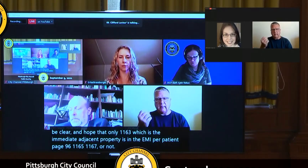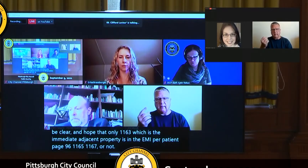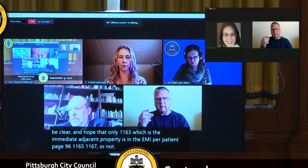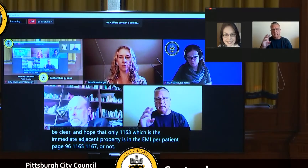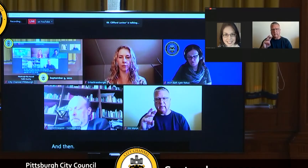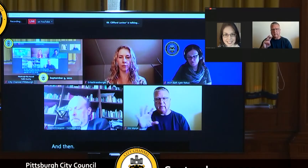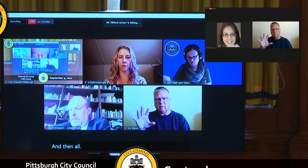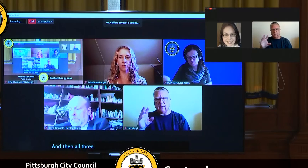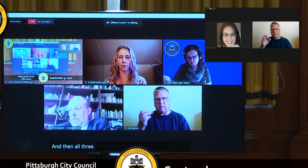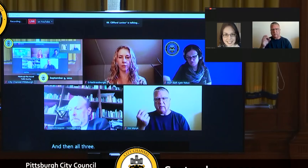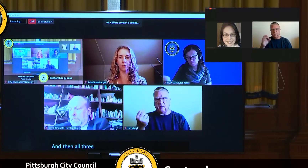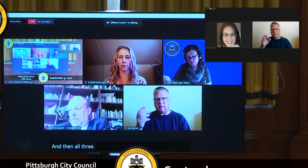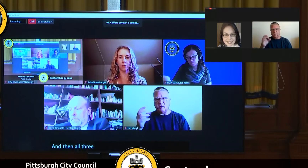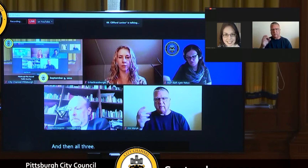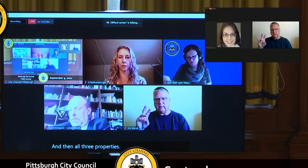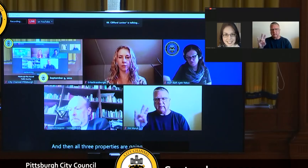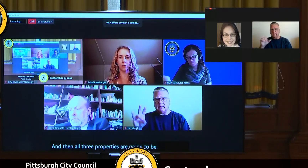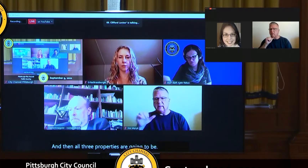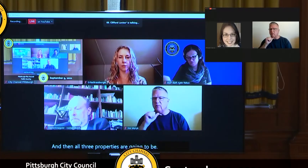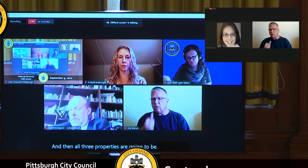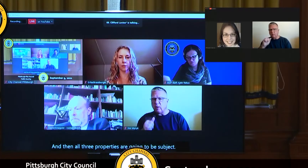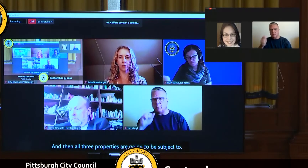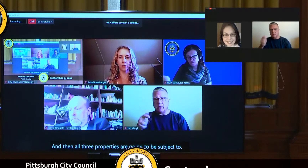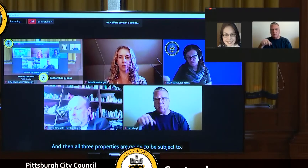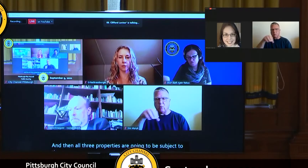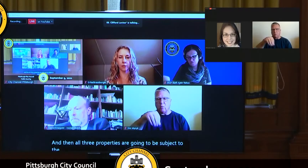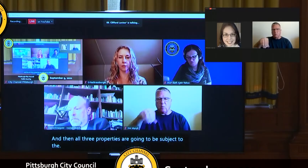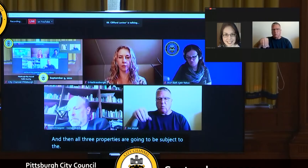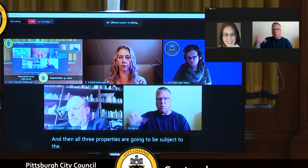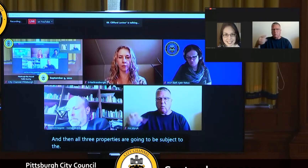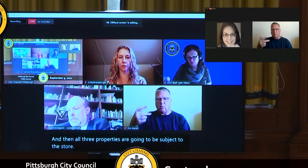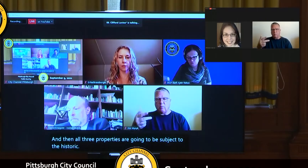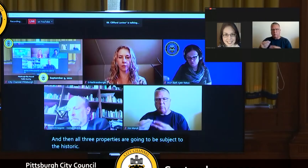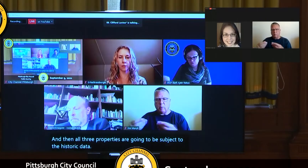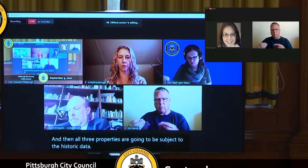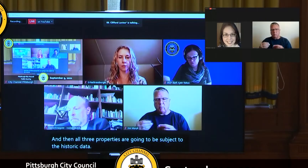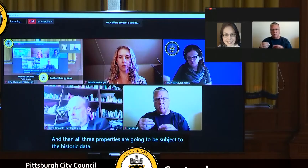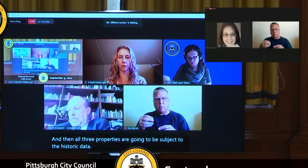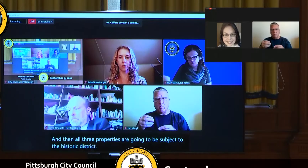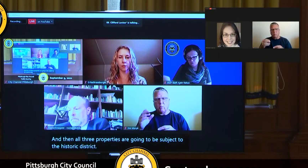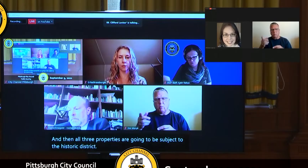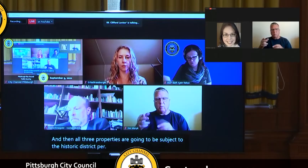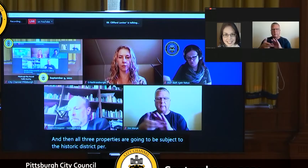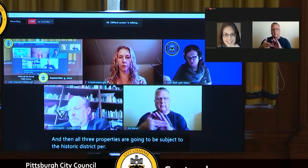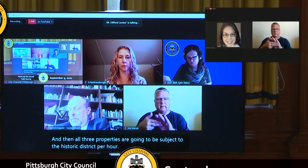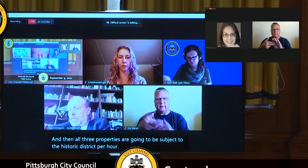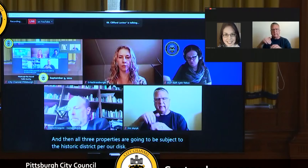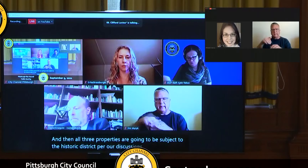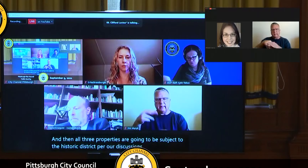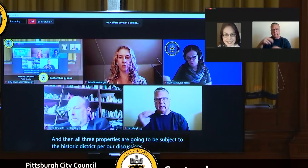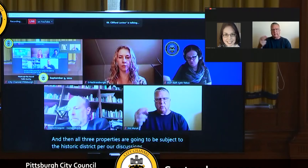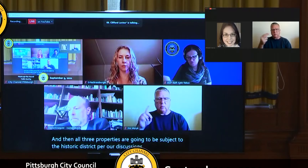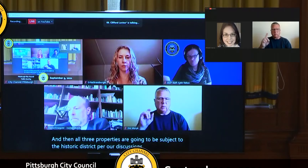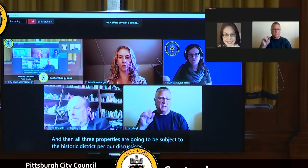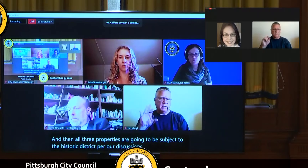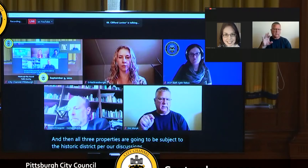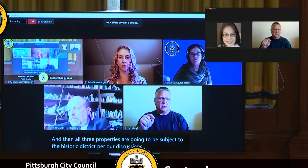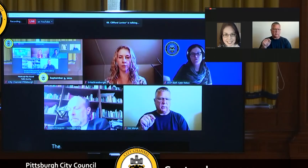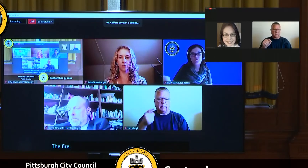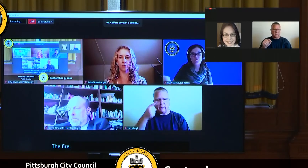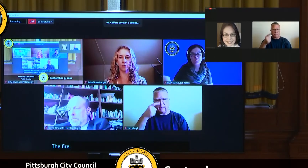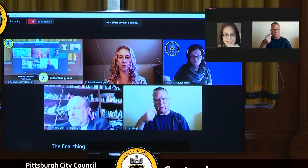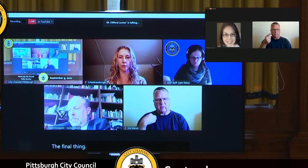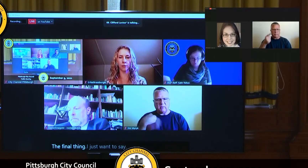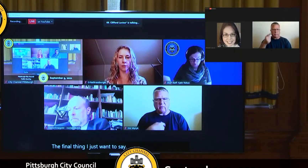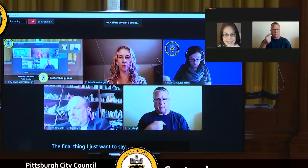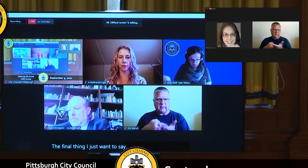then all three properties are going to be subject to the historic district per our discussions. The final thing I just want